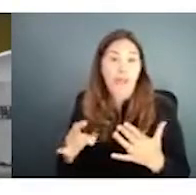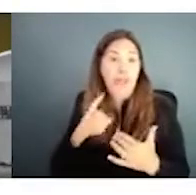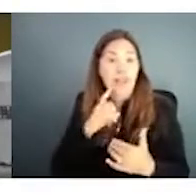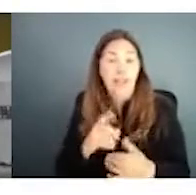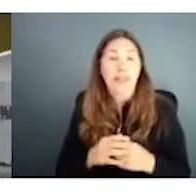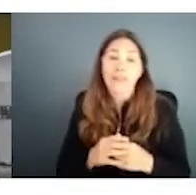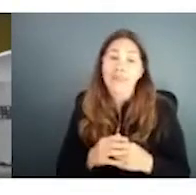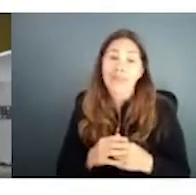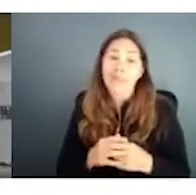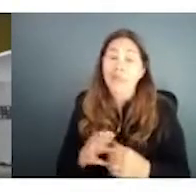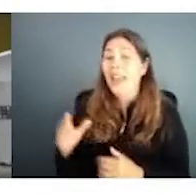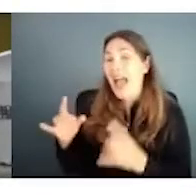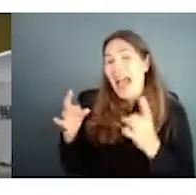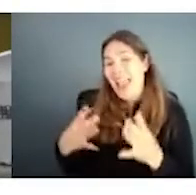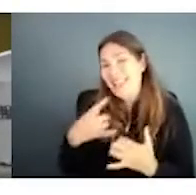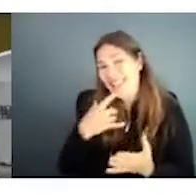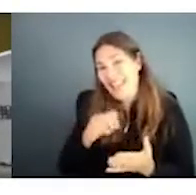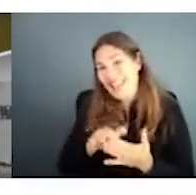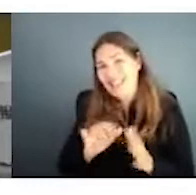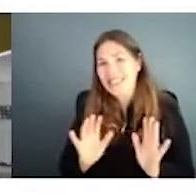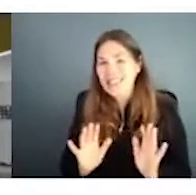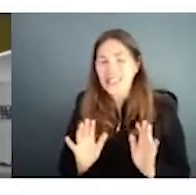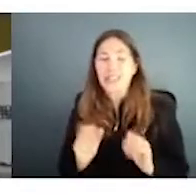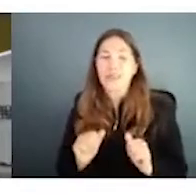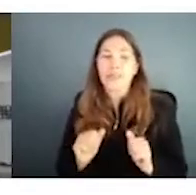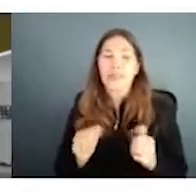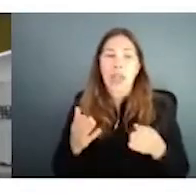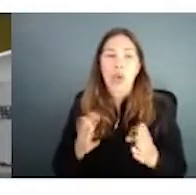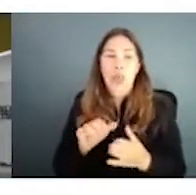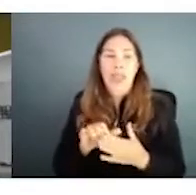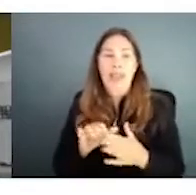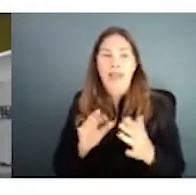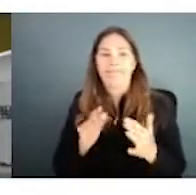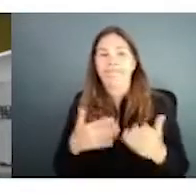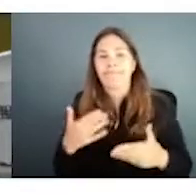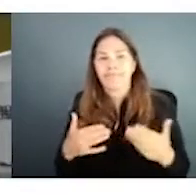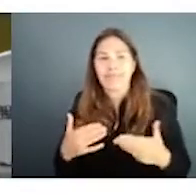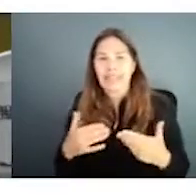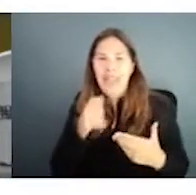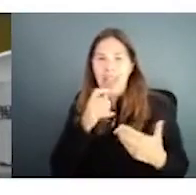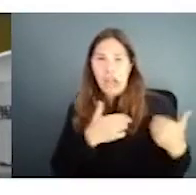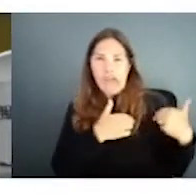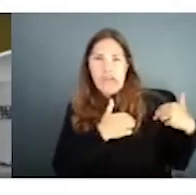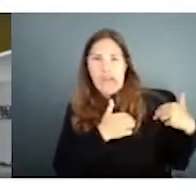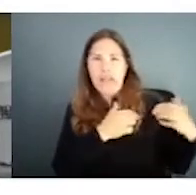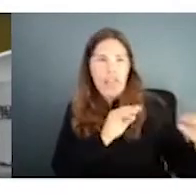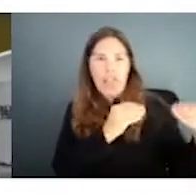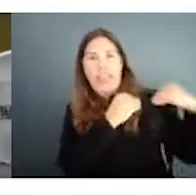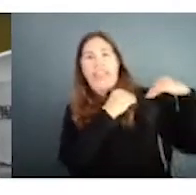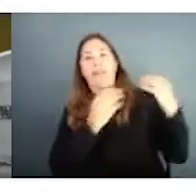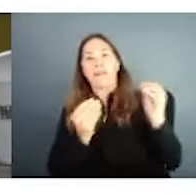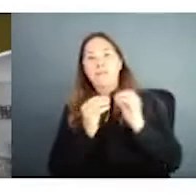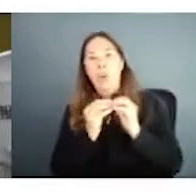I hate to say this in a way that puts the responsibility on us, but in